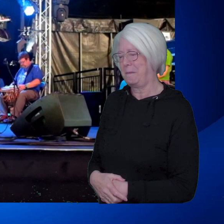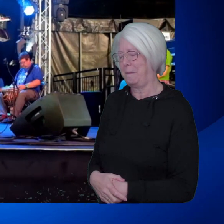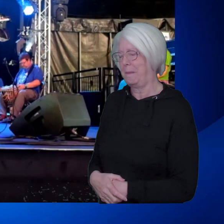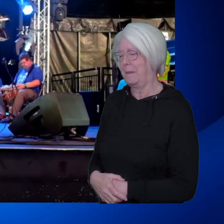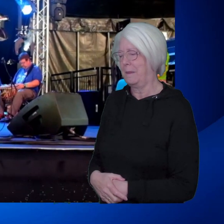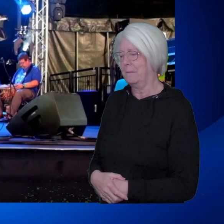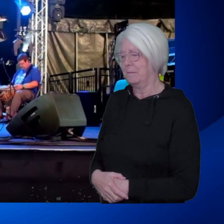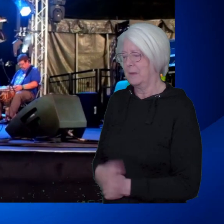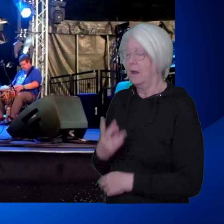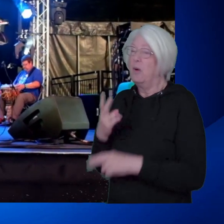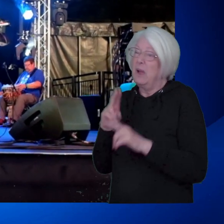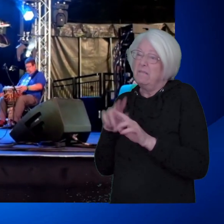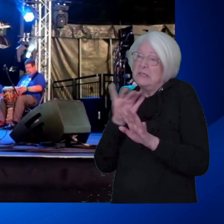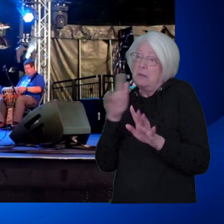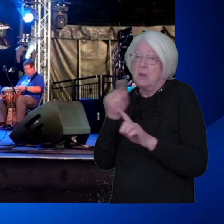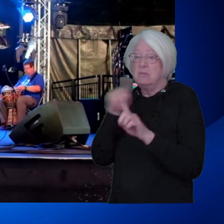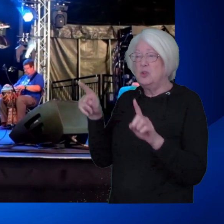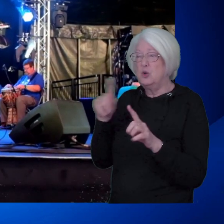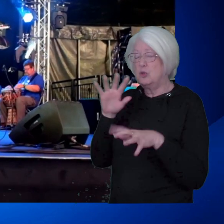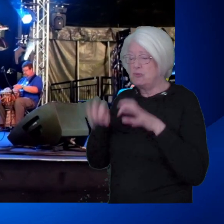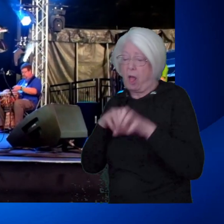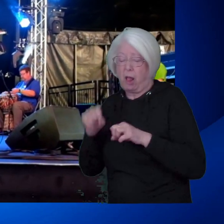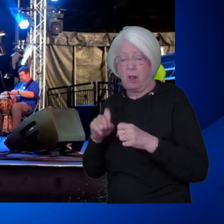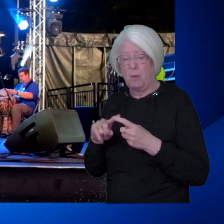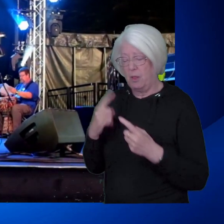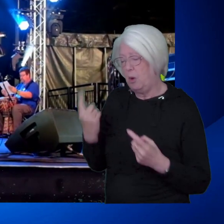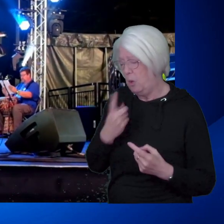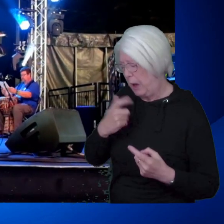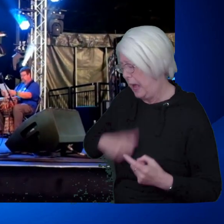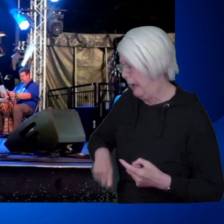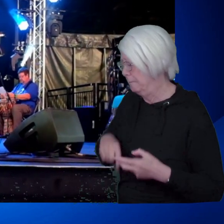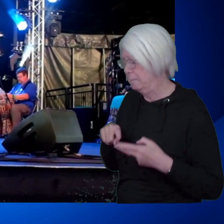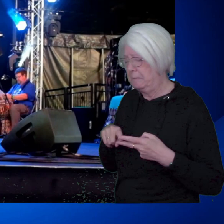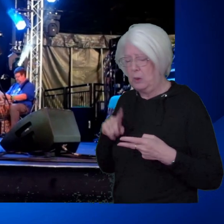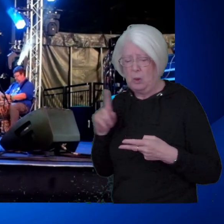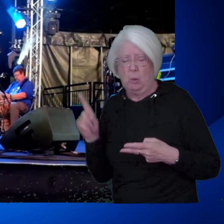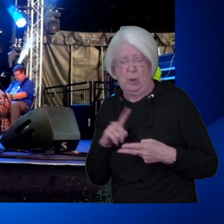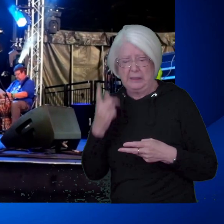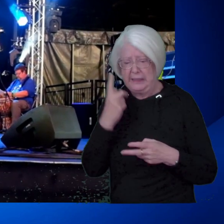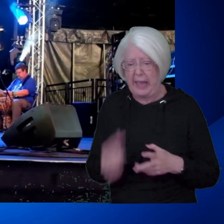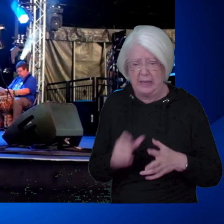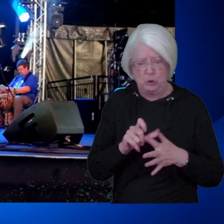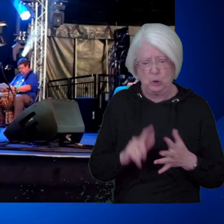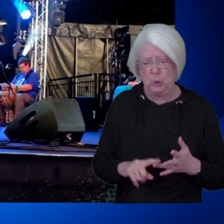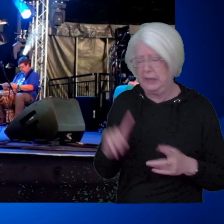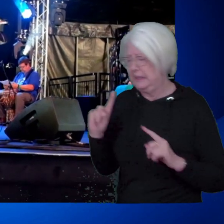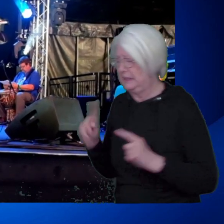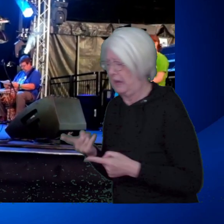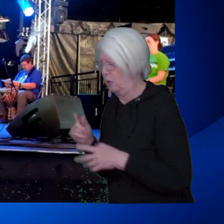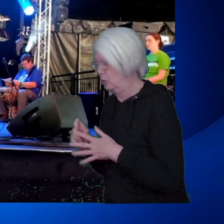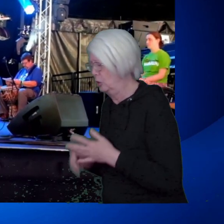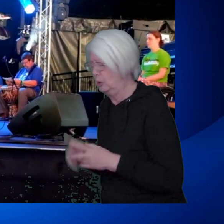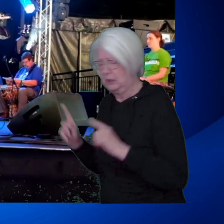Therefore, if like me, you sometimes struggle with who you are, or with what you can, or cannot